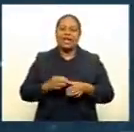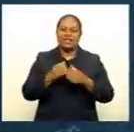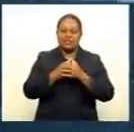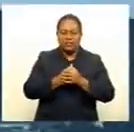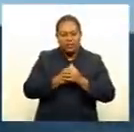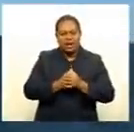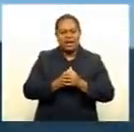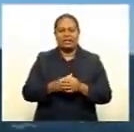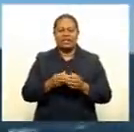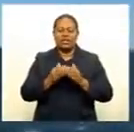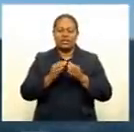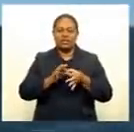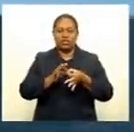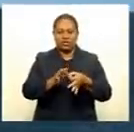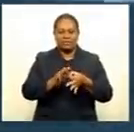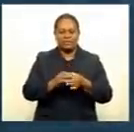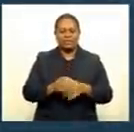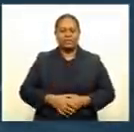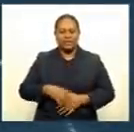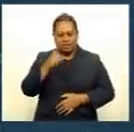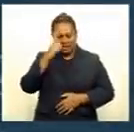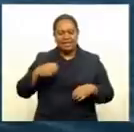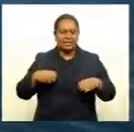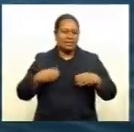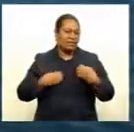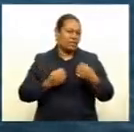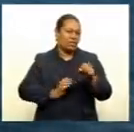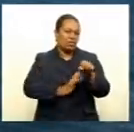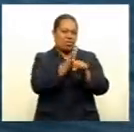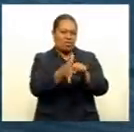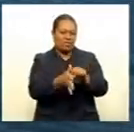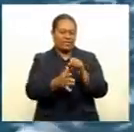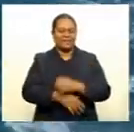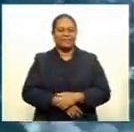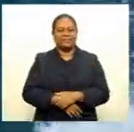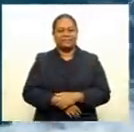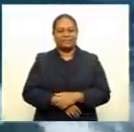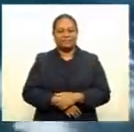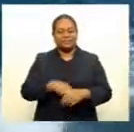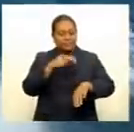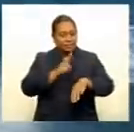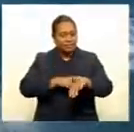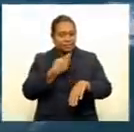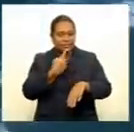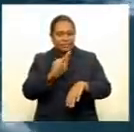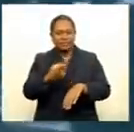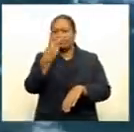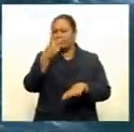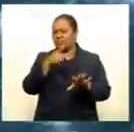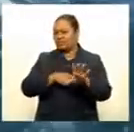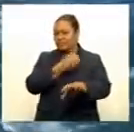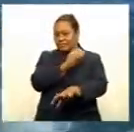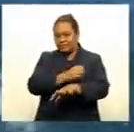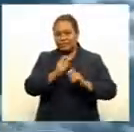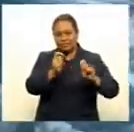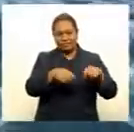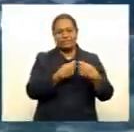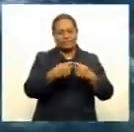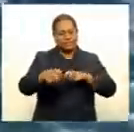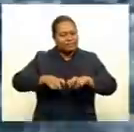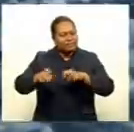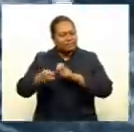that solidarity is critical to surviving the COVID-19 pandemic. Dr. Mitchell adds for 2 years, Oceania teams and athletes